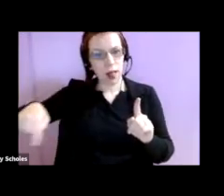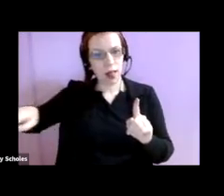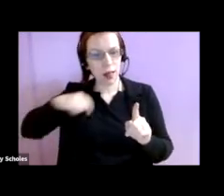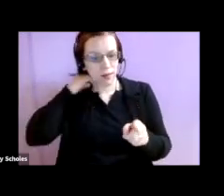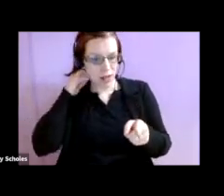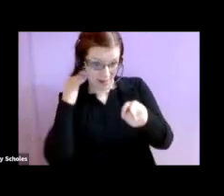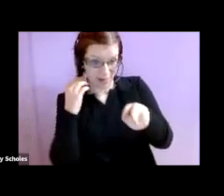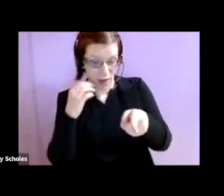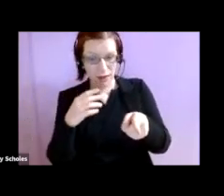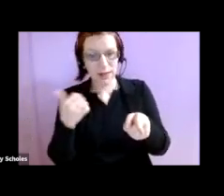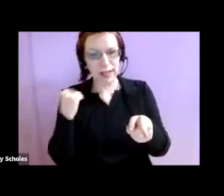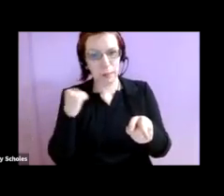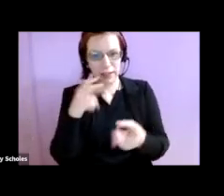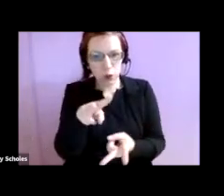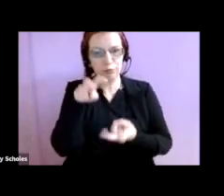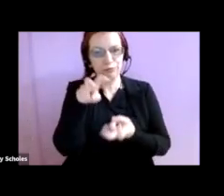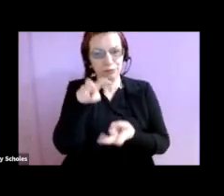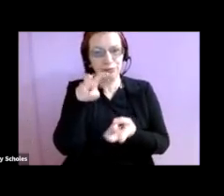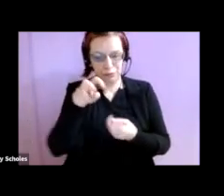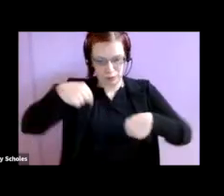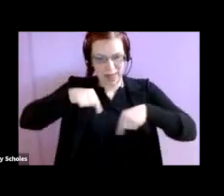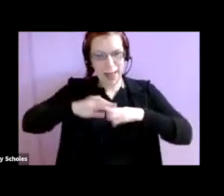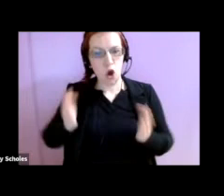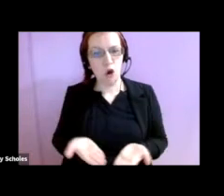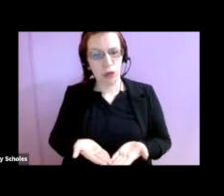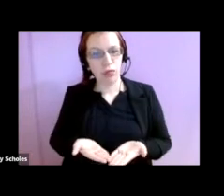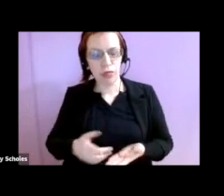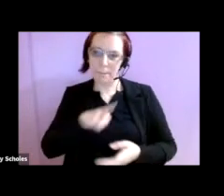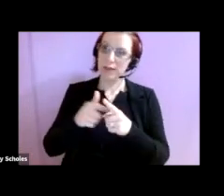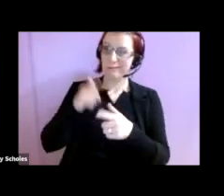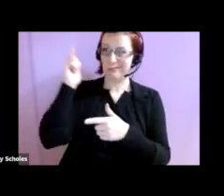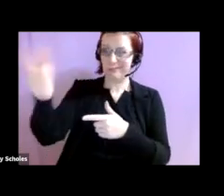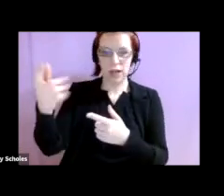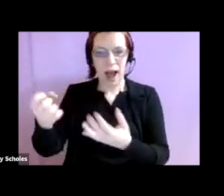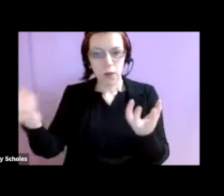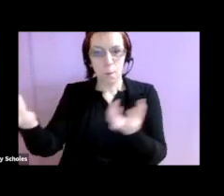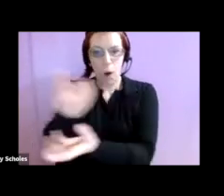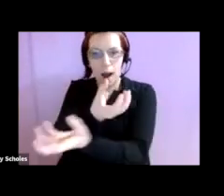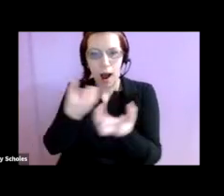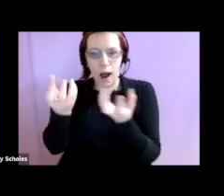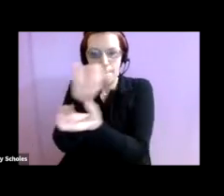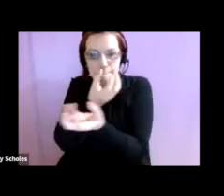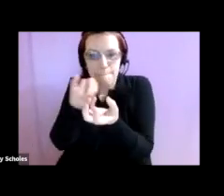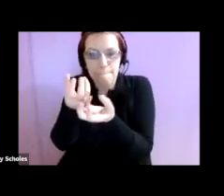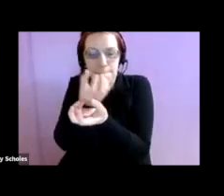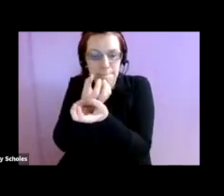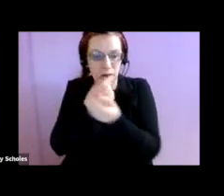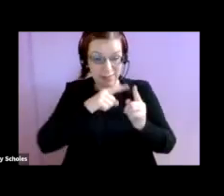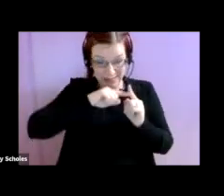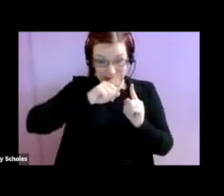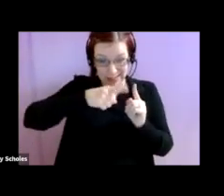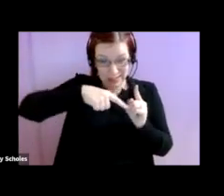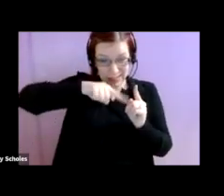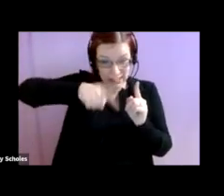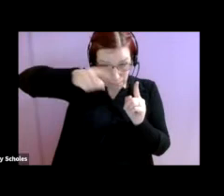would expect to detect here on the surface of the Earth. As these black holes get closer and closer, the signal gets faster and faster